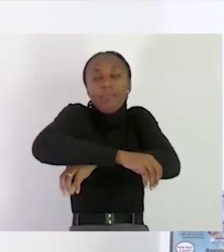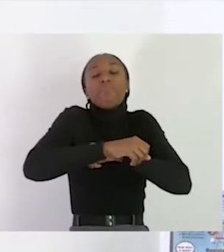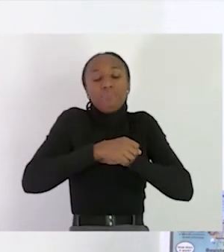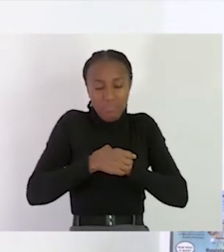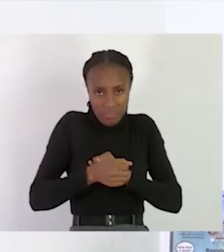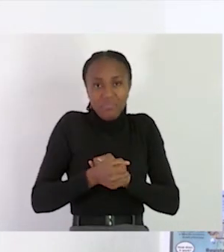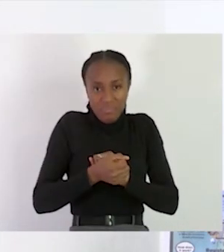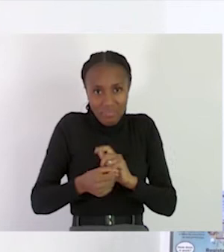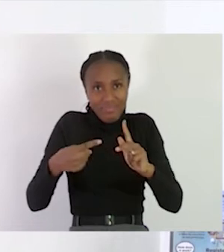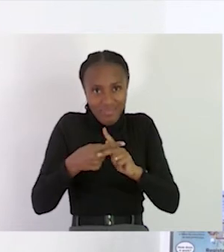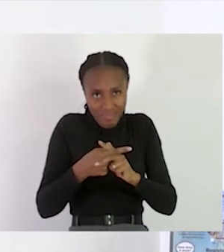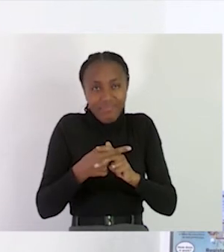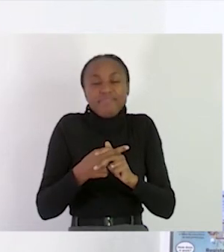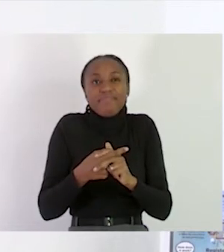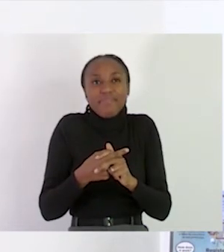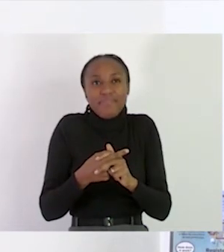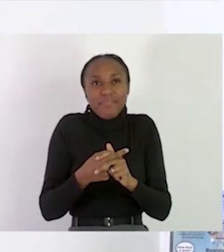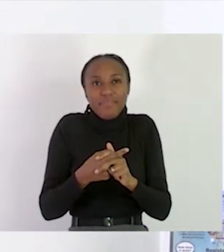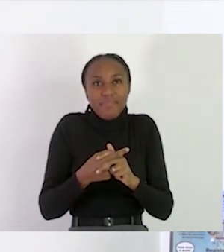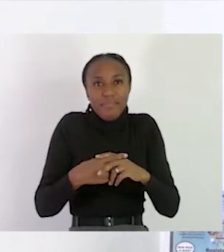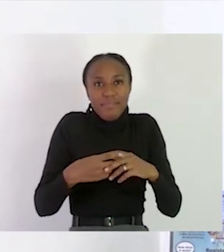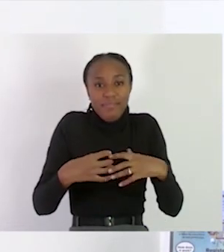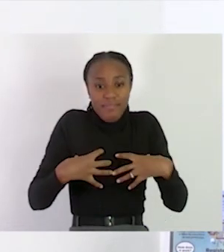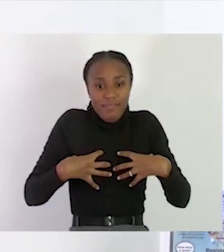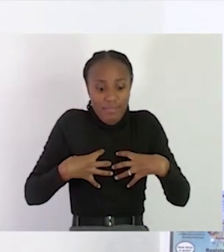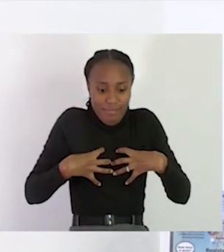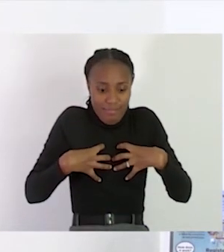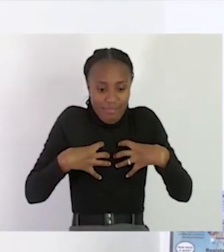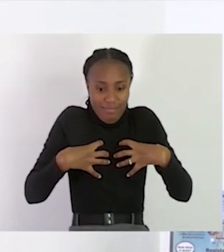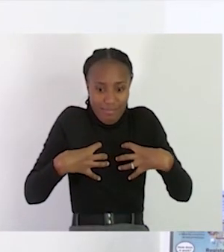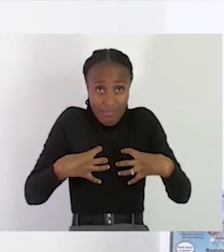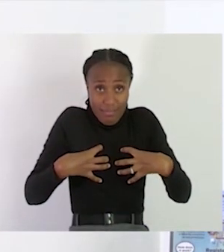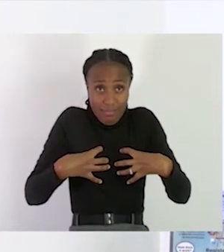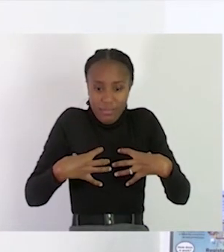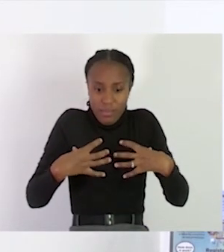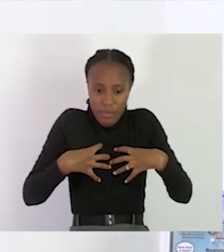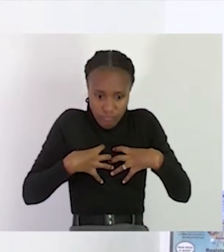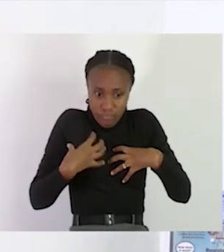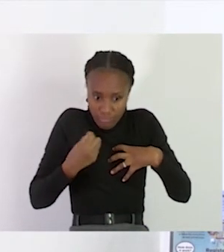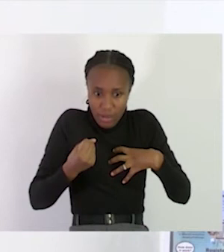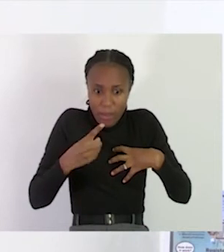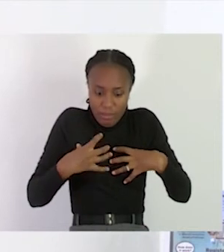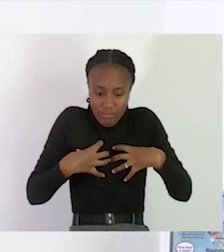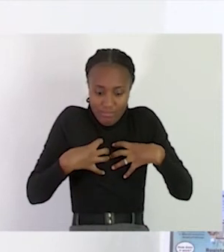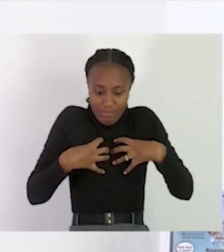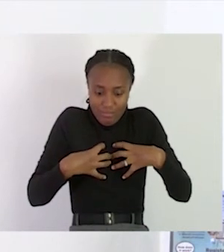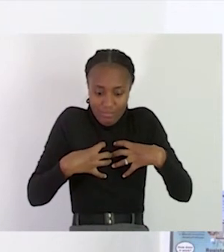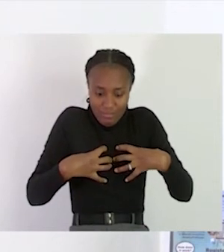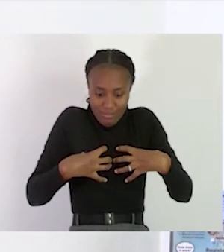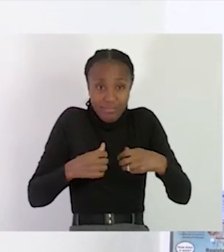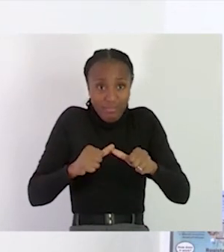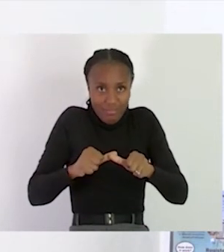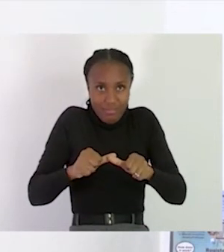your genitals. The breast will enlarge. They are already breast, but then they will just enlarge